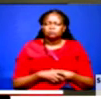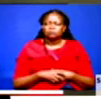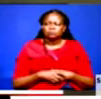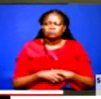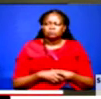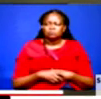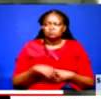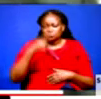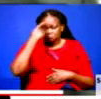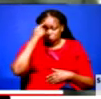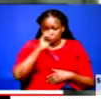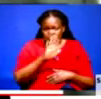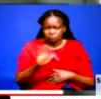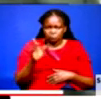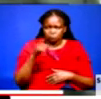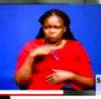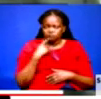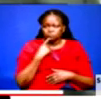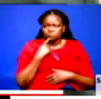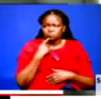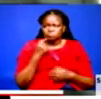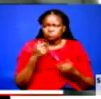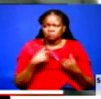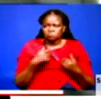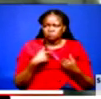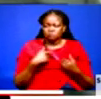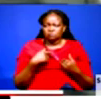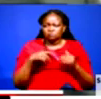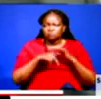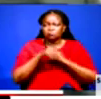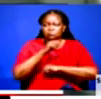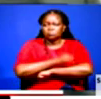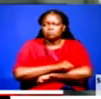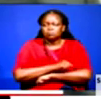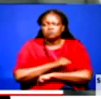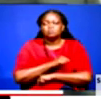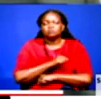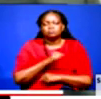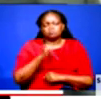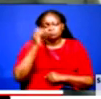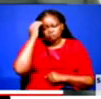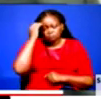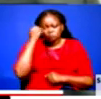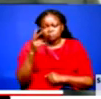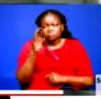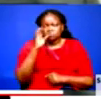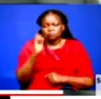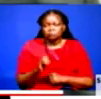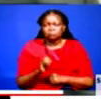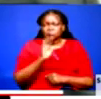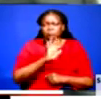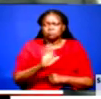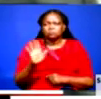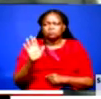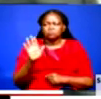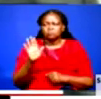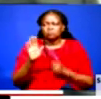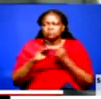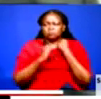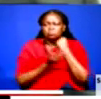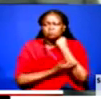For those who had a primary level of education, 20% of them were